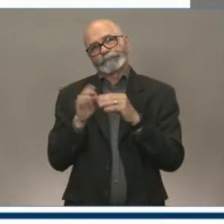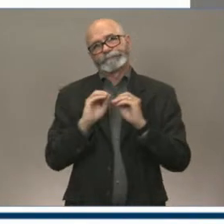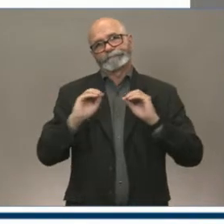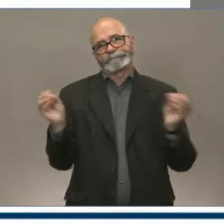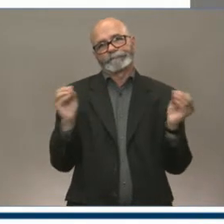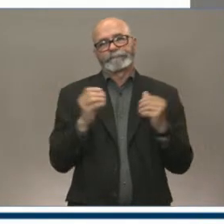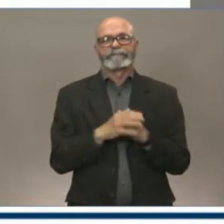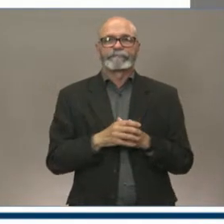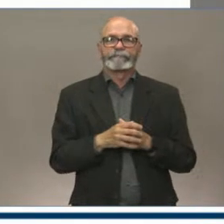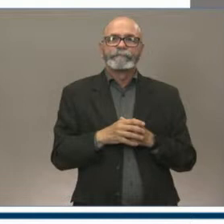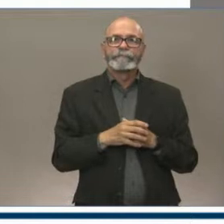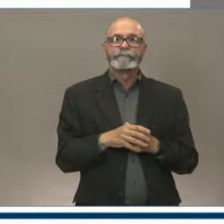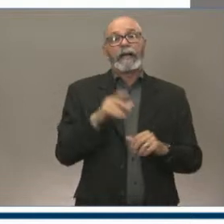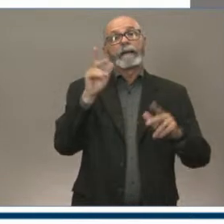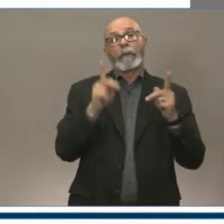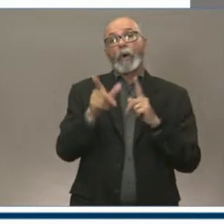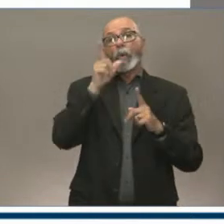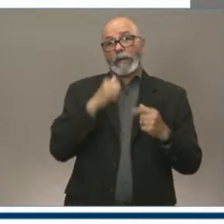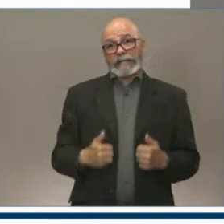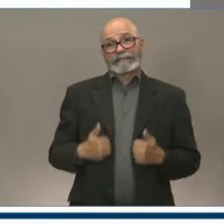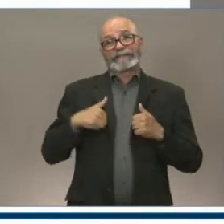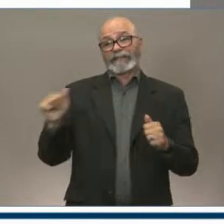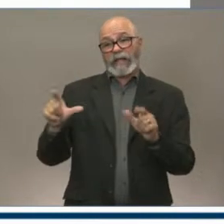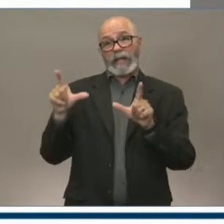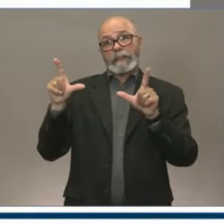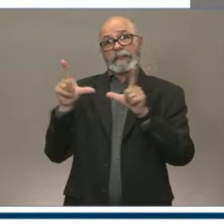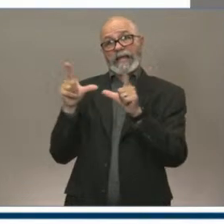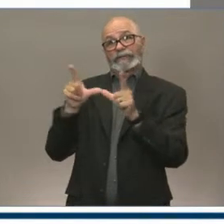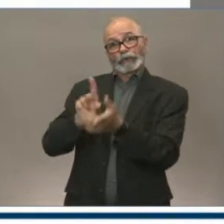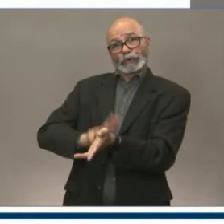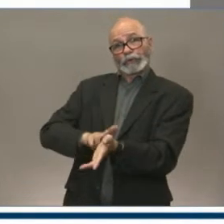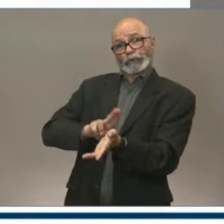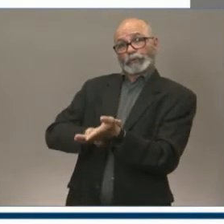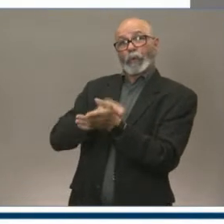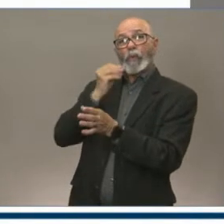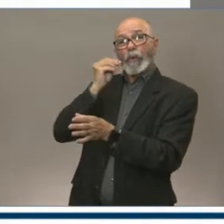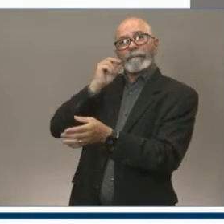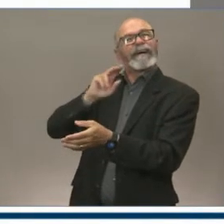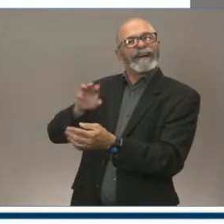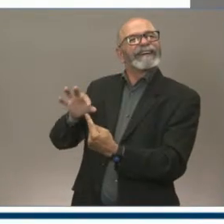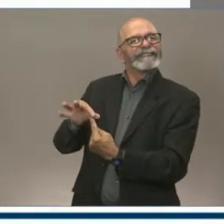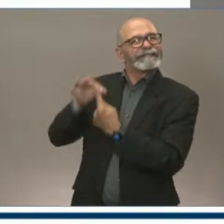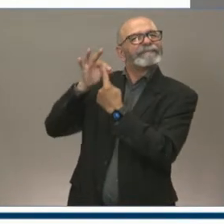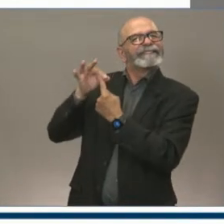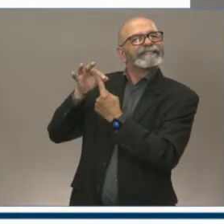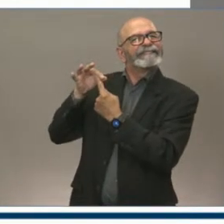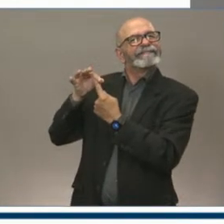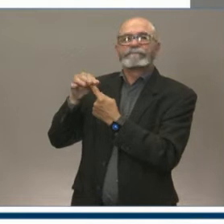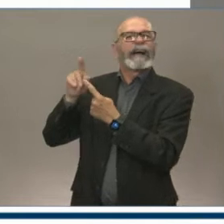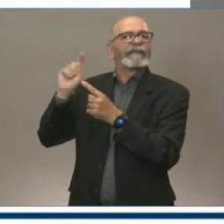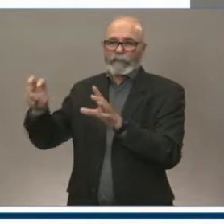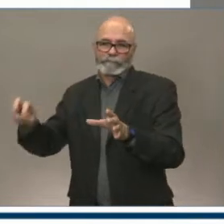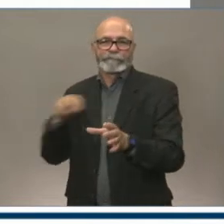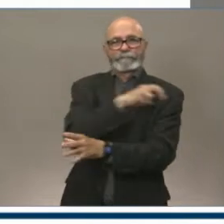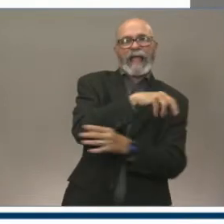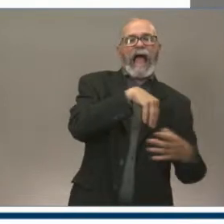live in homes licensed by the Homes for Special Care Act, they are also not allowed community access for this 2-week